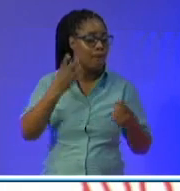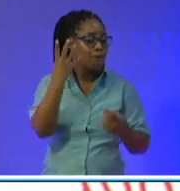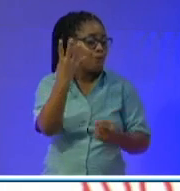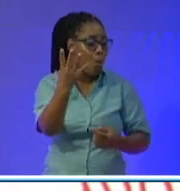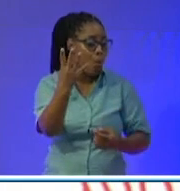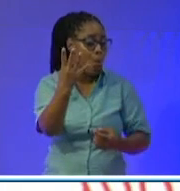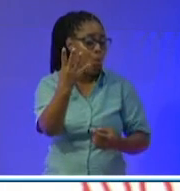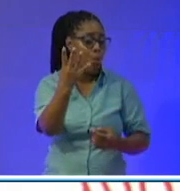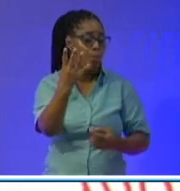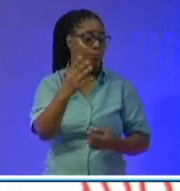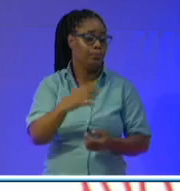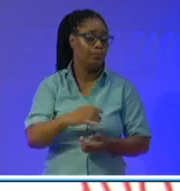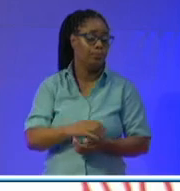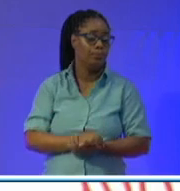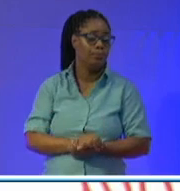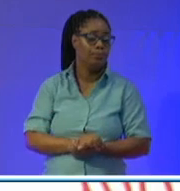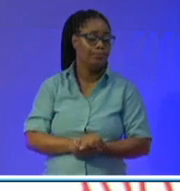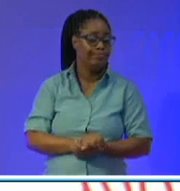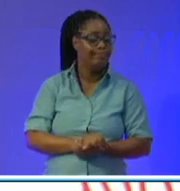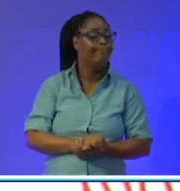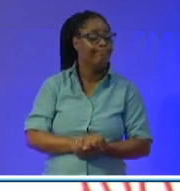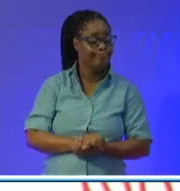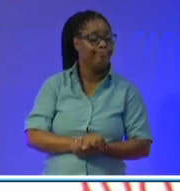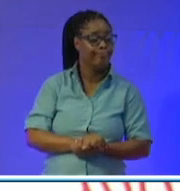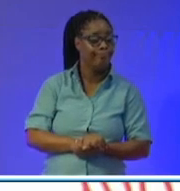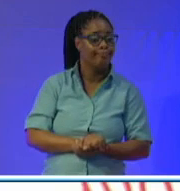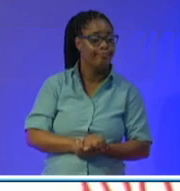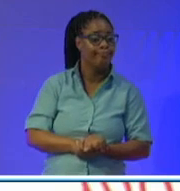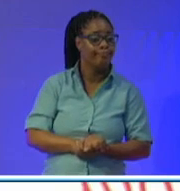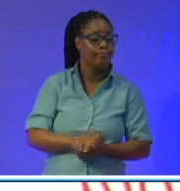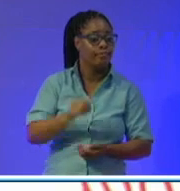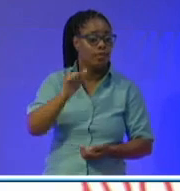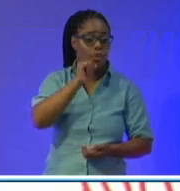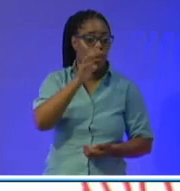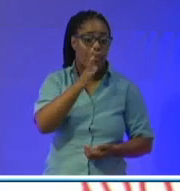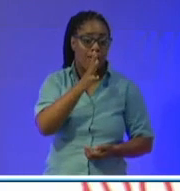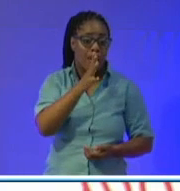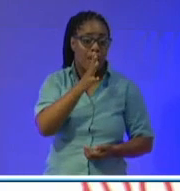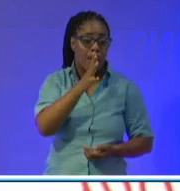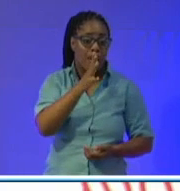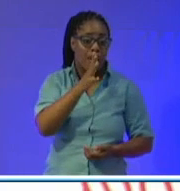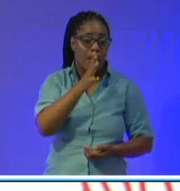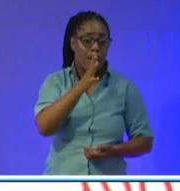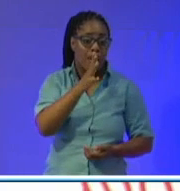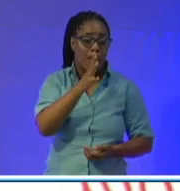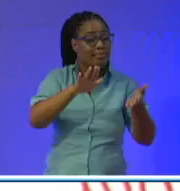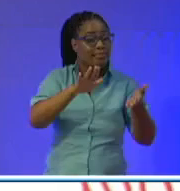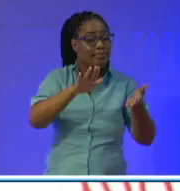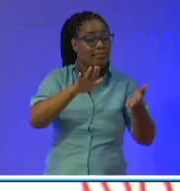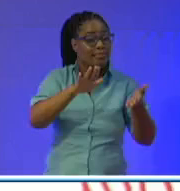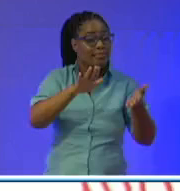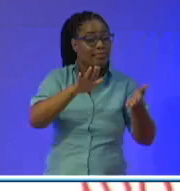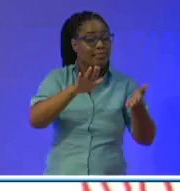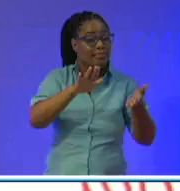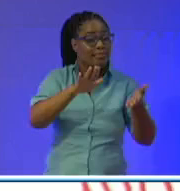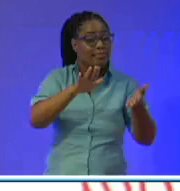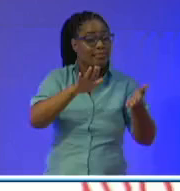patients with maternal deaths who were COVID positive. So the number is 4. We've had a